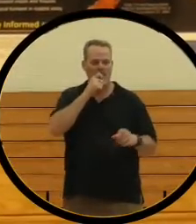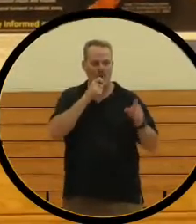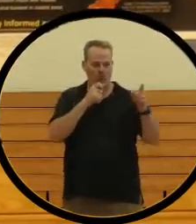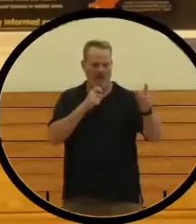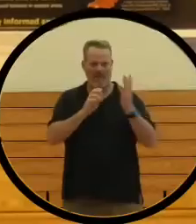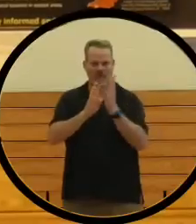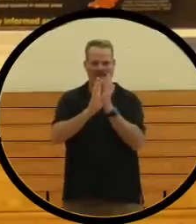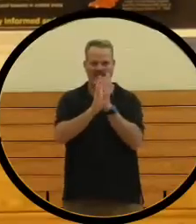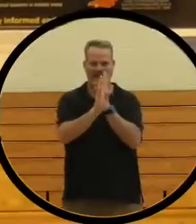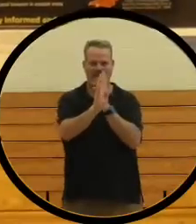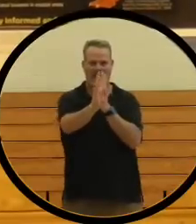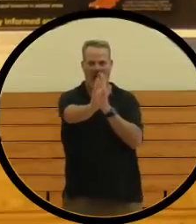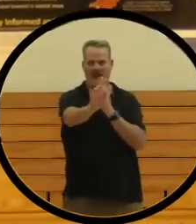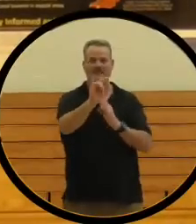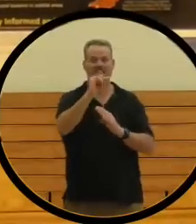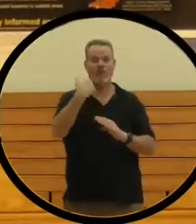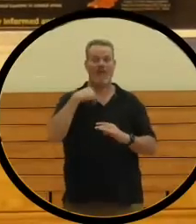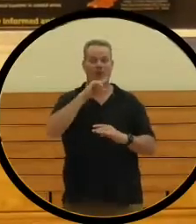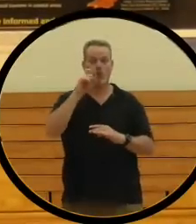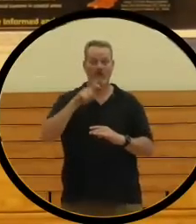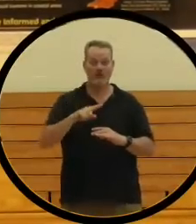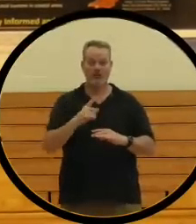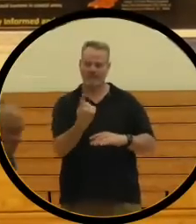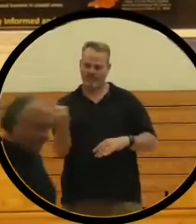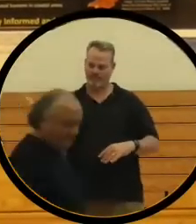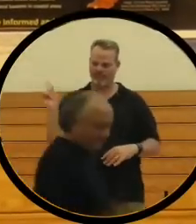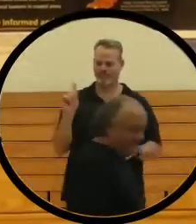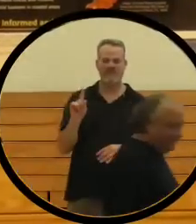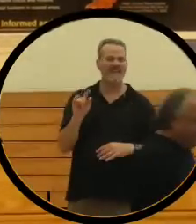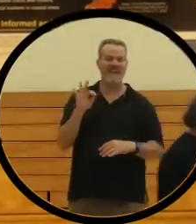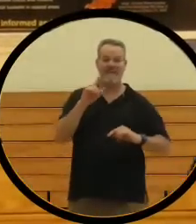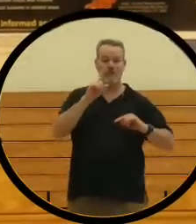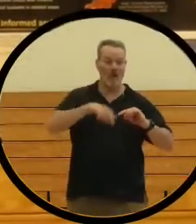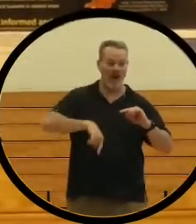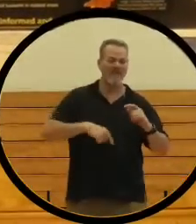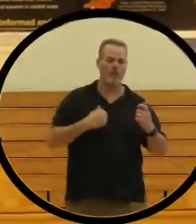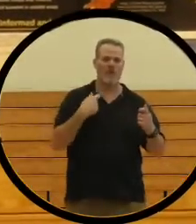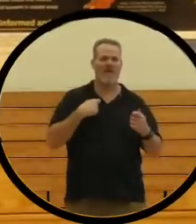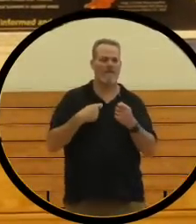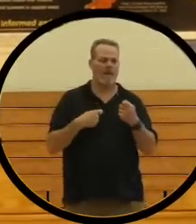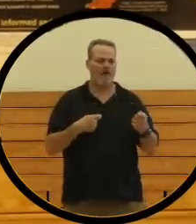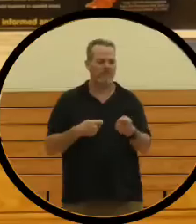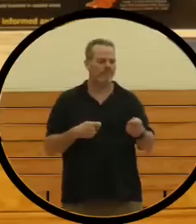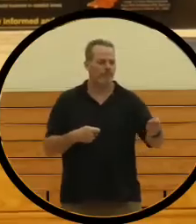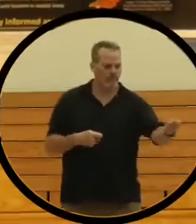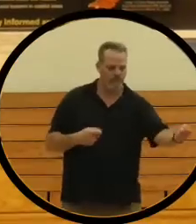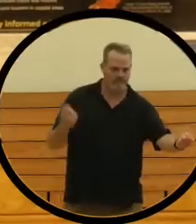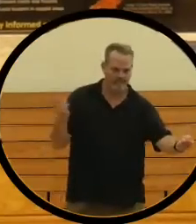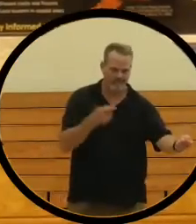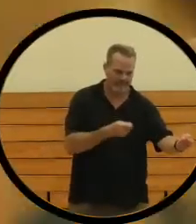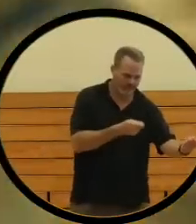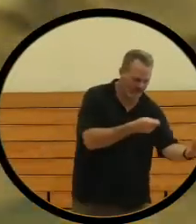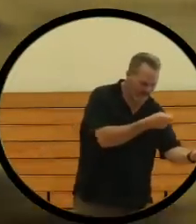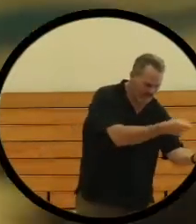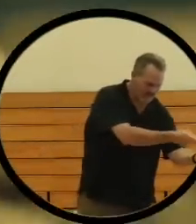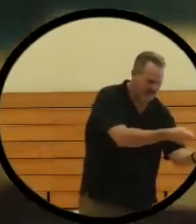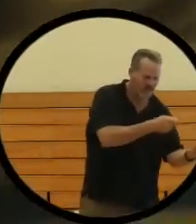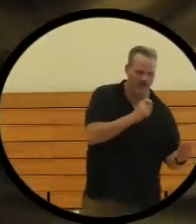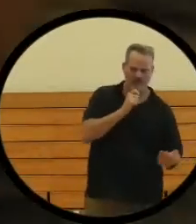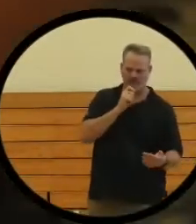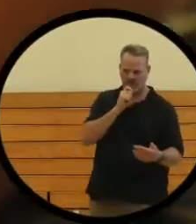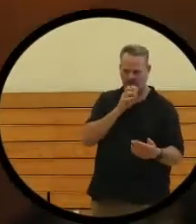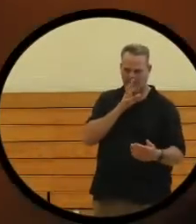can come up to the mic if you've got a question. If you can't come up to the mic, we've got a portable mic that we'll bring to you.